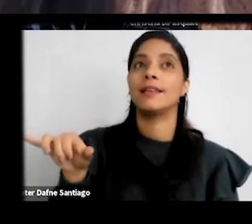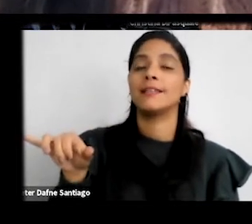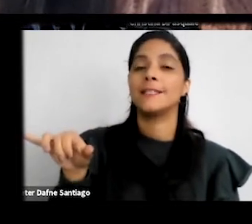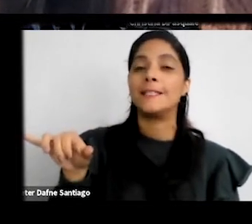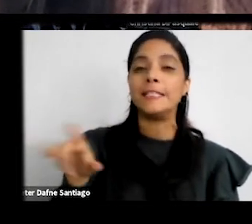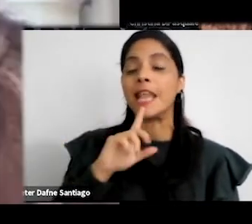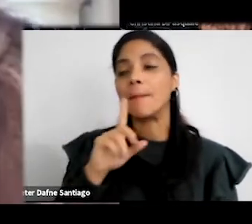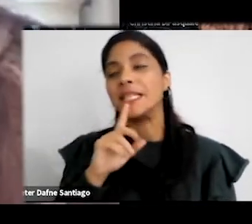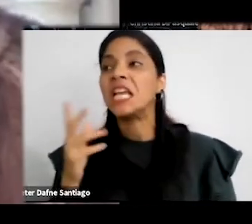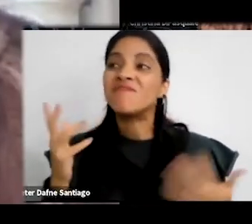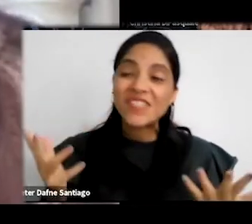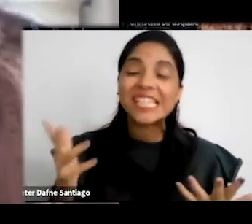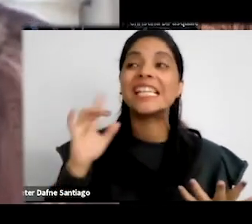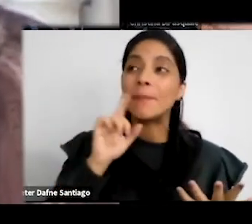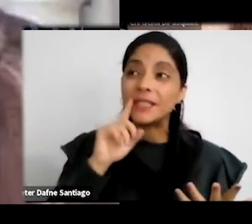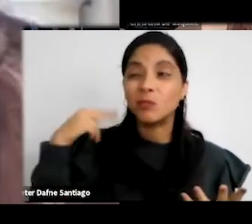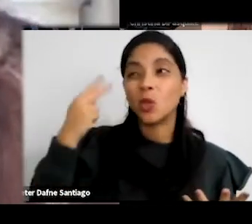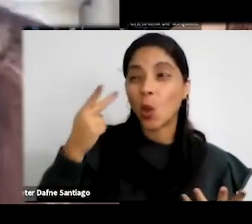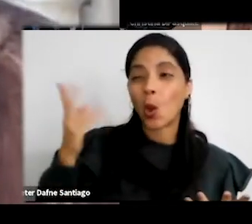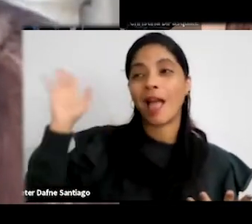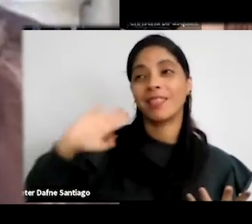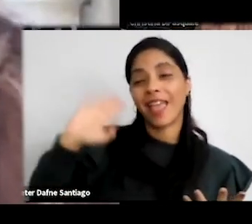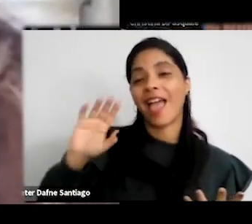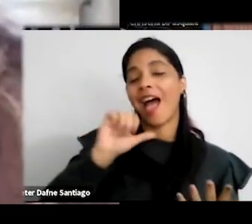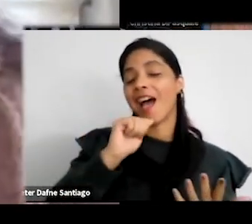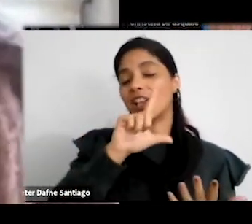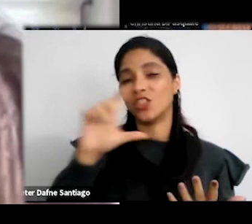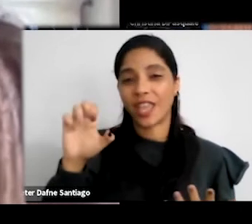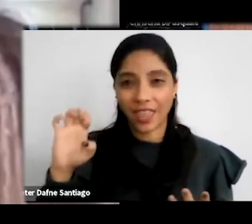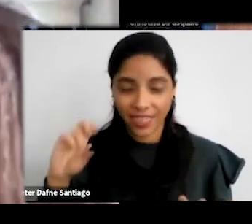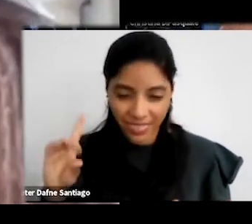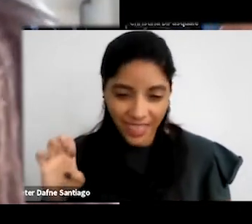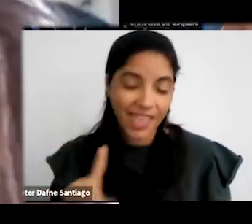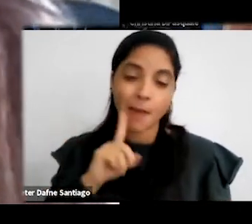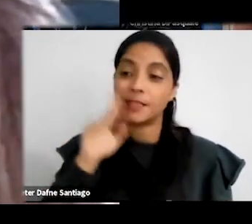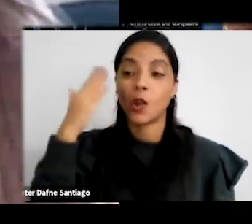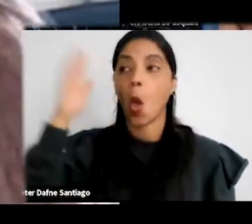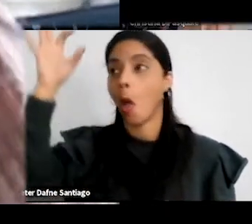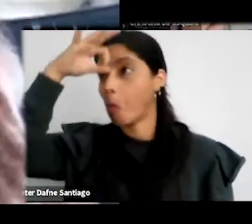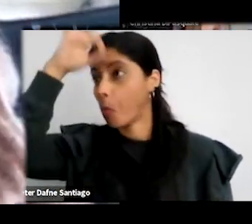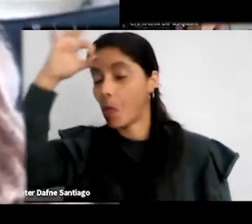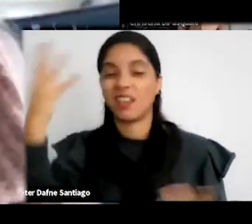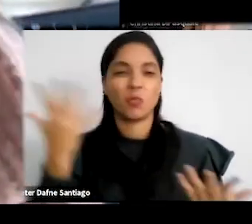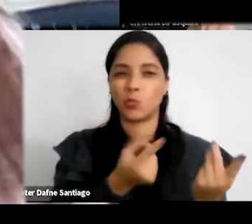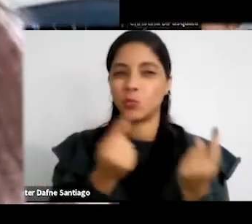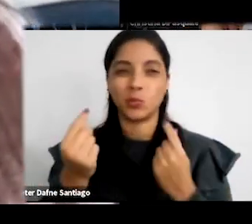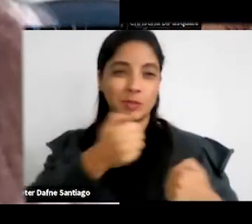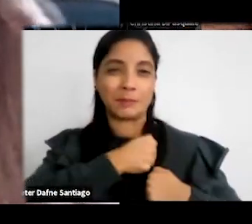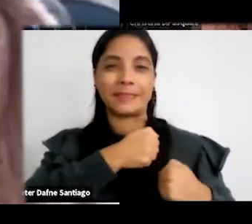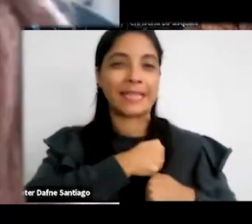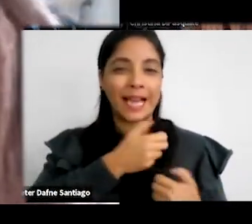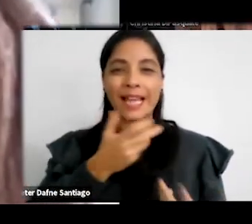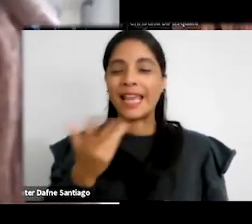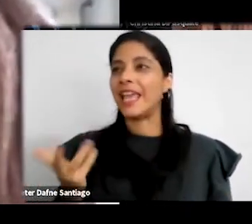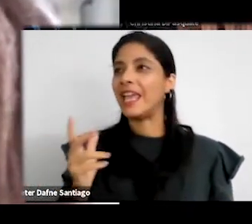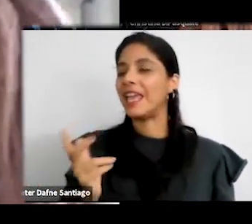laudatory of Allende. They didn't really know what the military junta was doing. It wasn't fair to say it was a